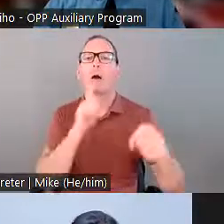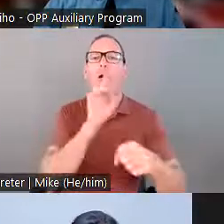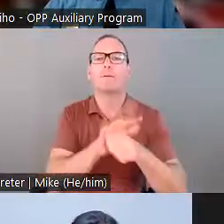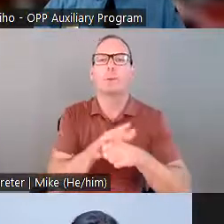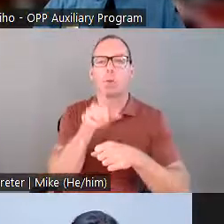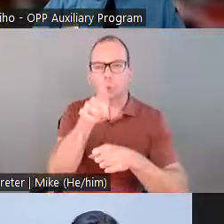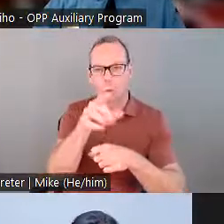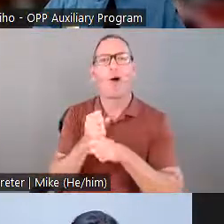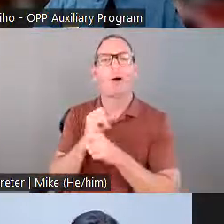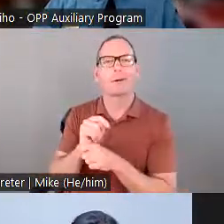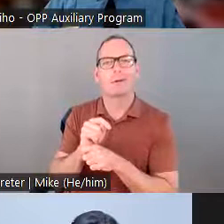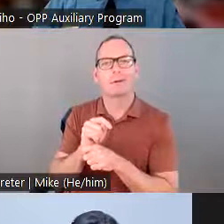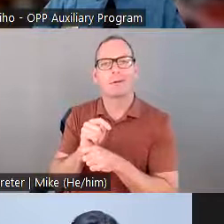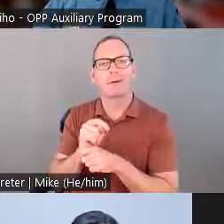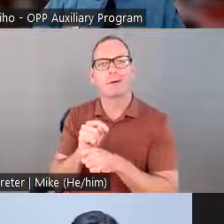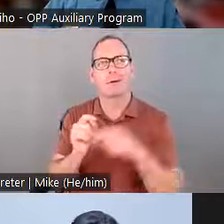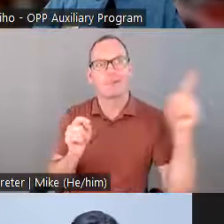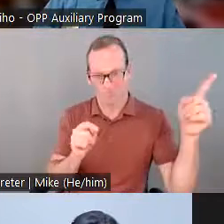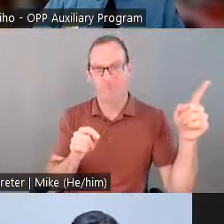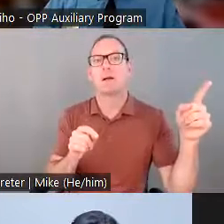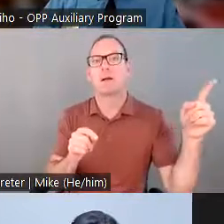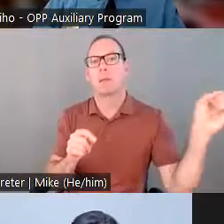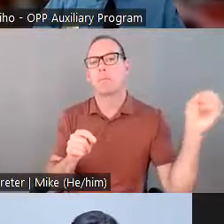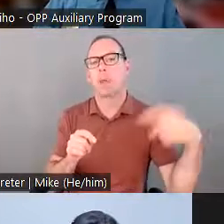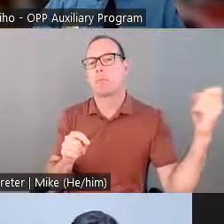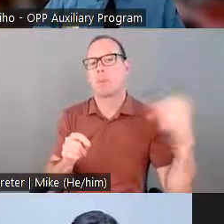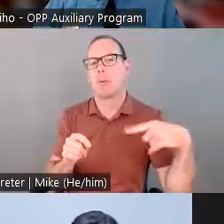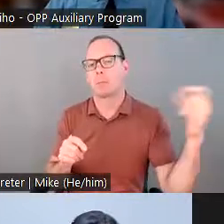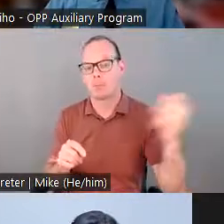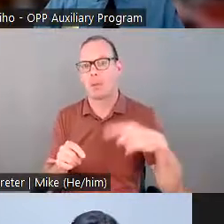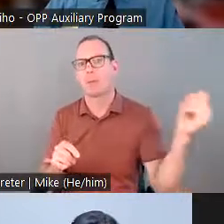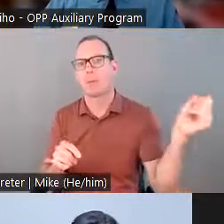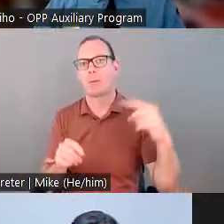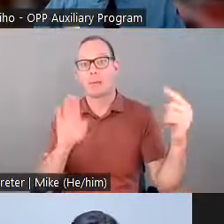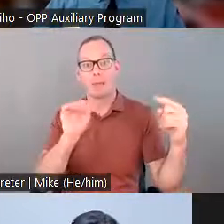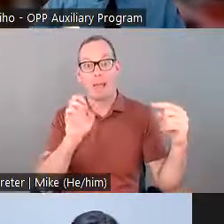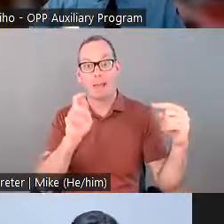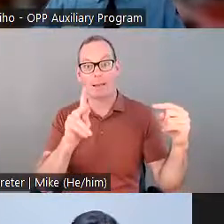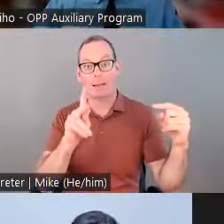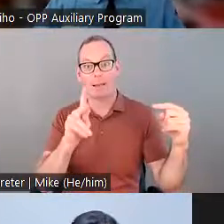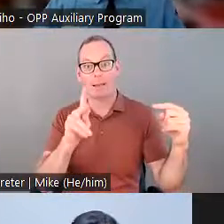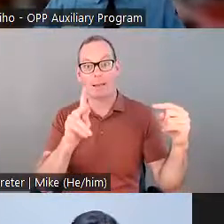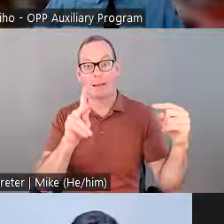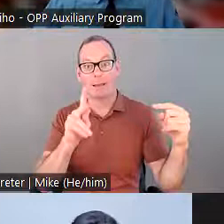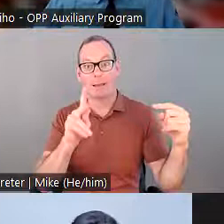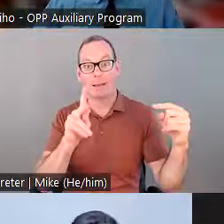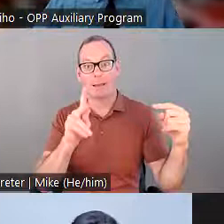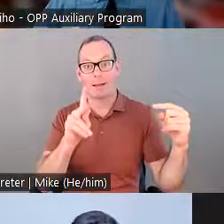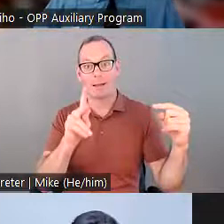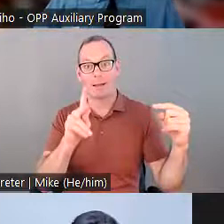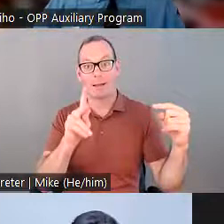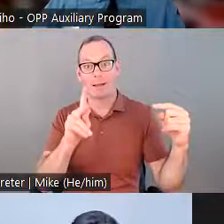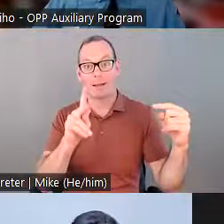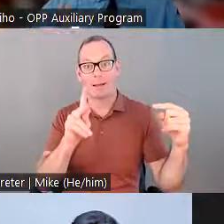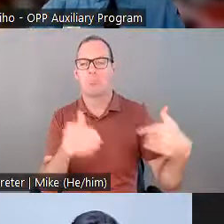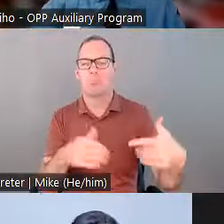one. That's fine. They'll move to the next thing. Oh, okay, you didn't like the bank one? No problem. I'll send them the one from Canadian Tire. Oh, you didn't like that one? No problem.